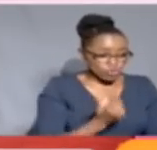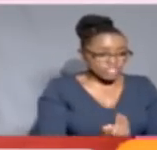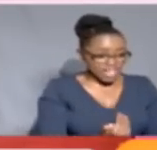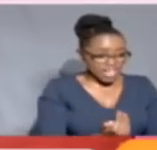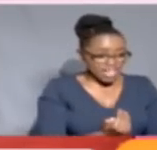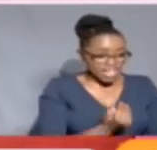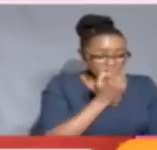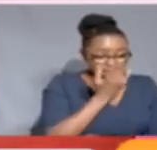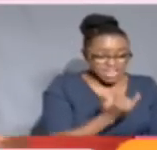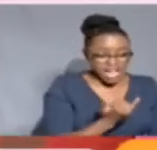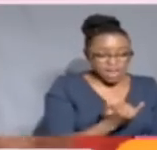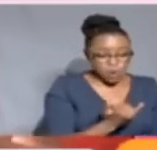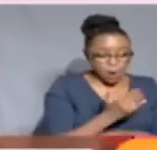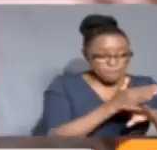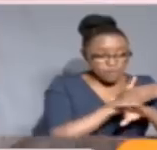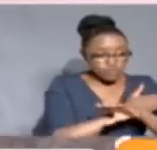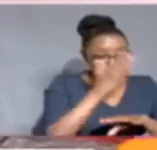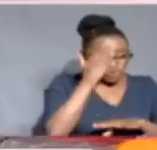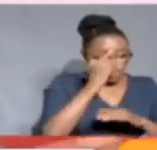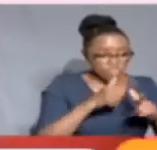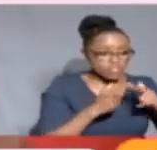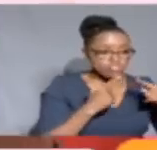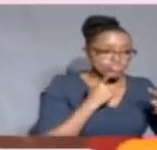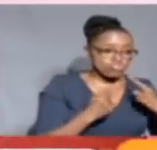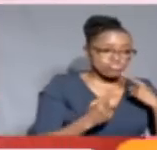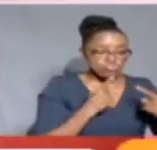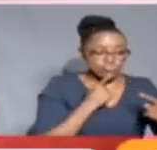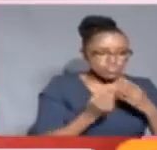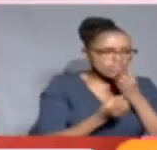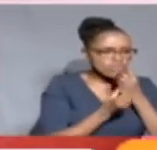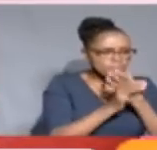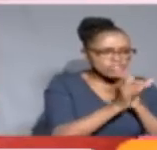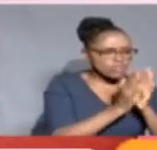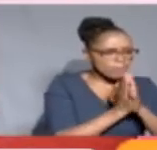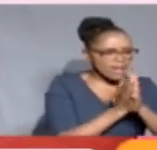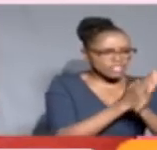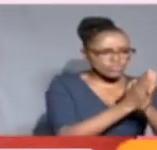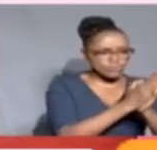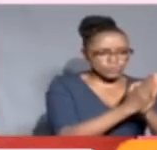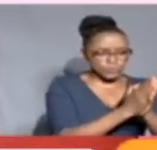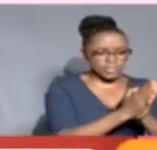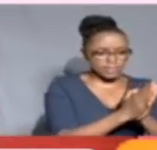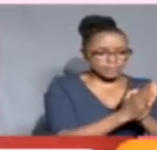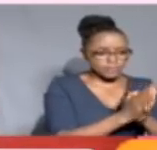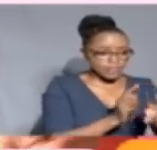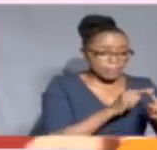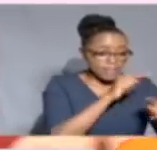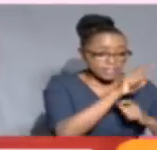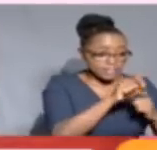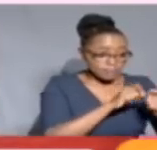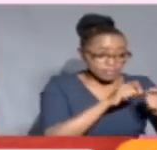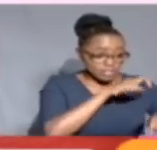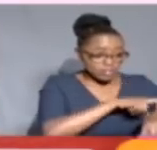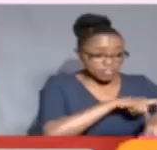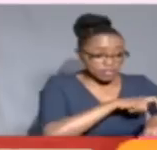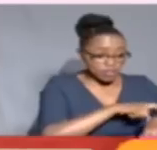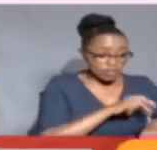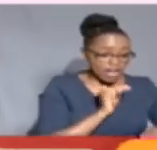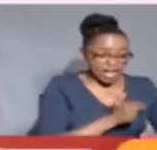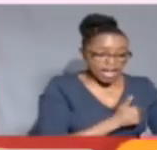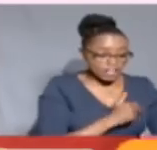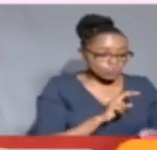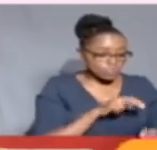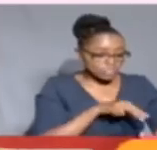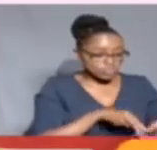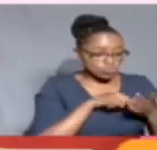of course, now, before, you know, you're just talking to them, you don't know the details of their stories. But this particular time, you know, we stood